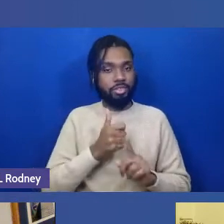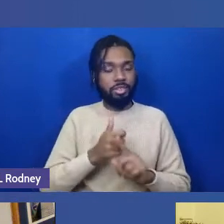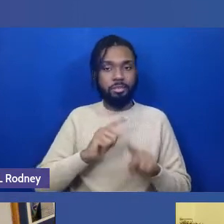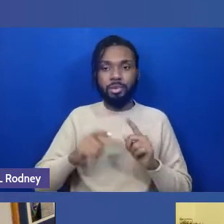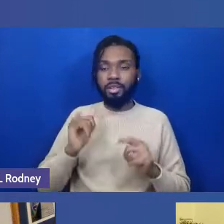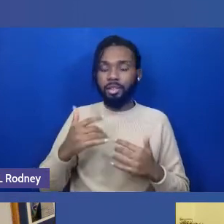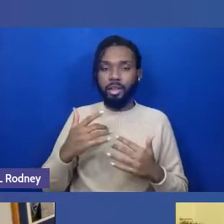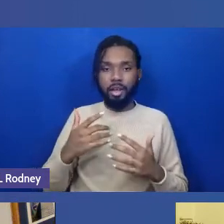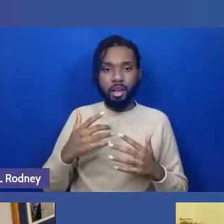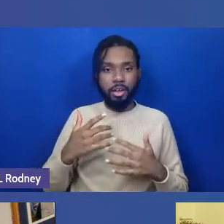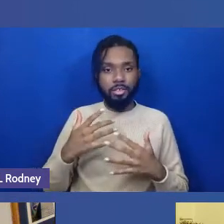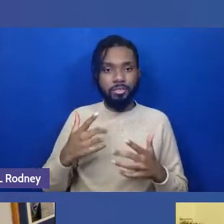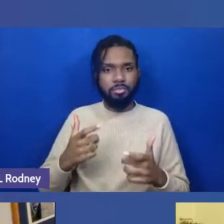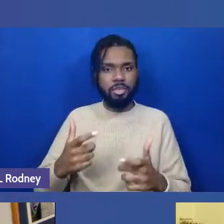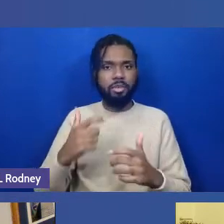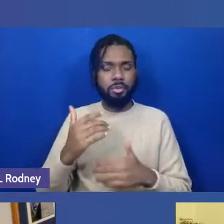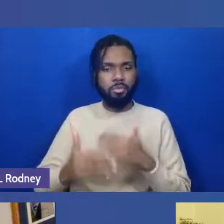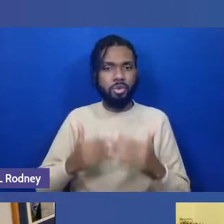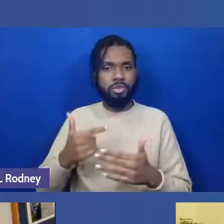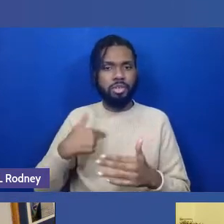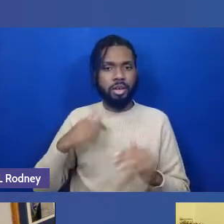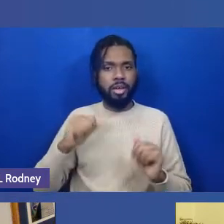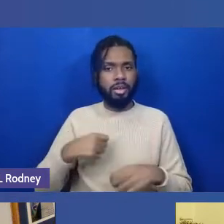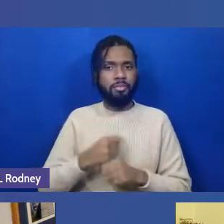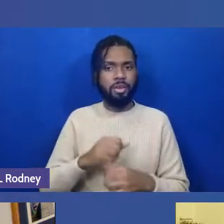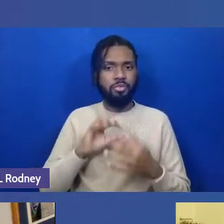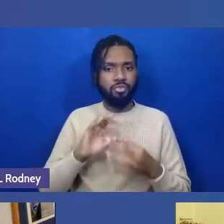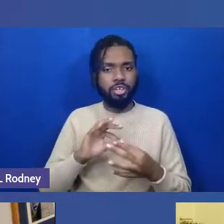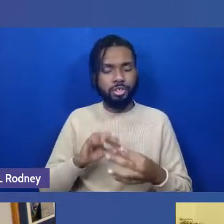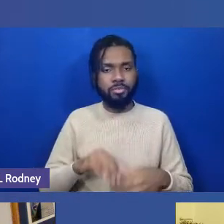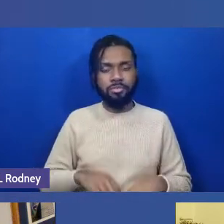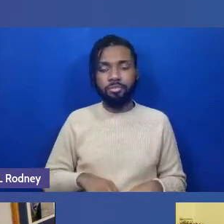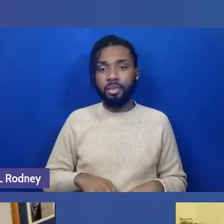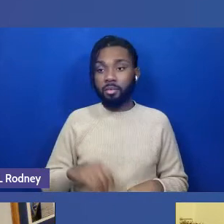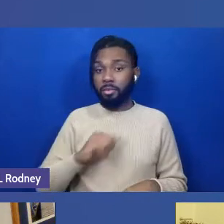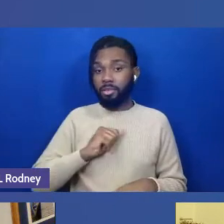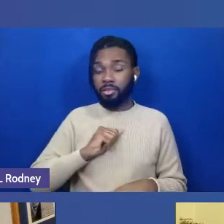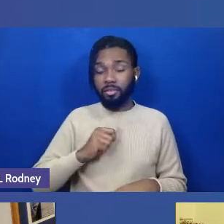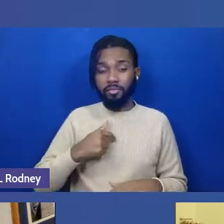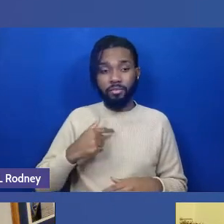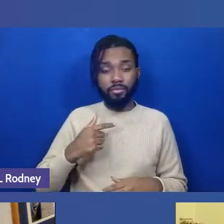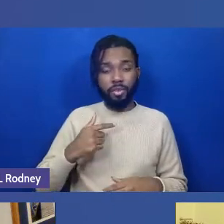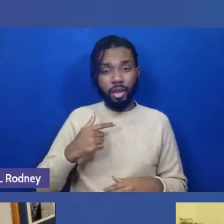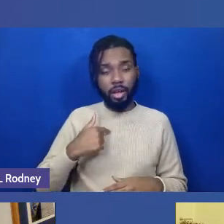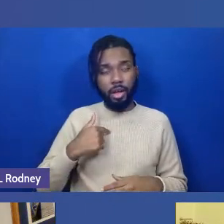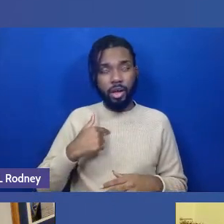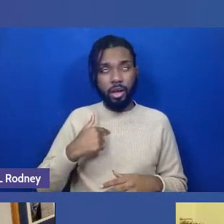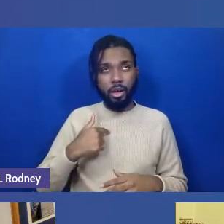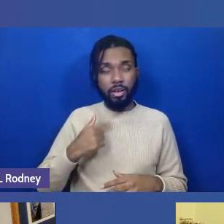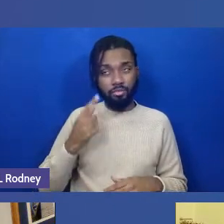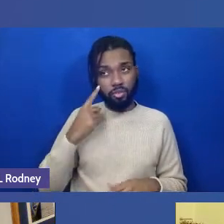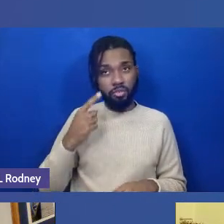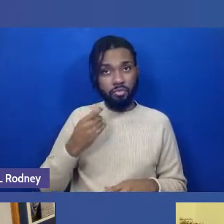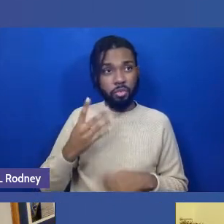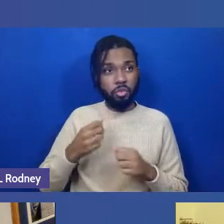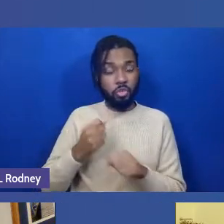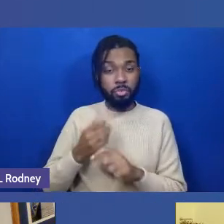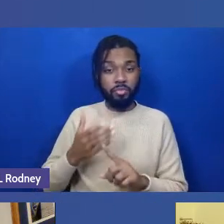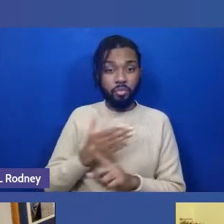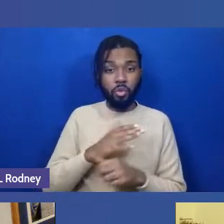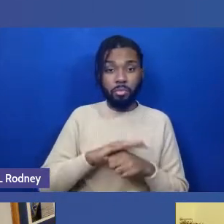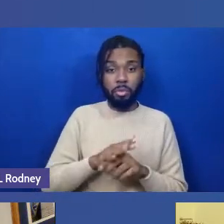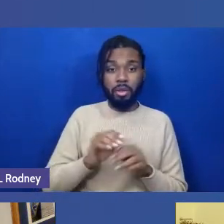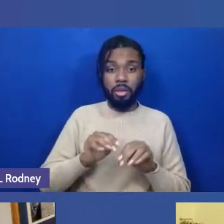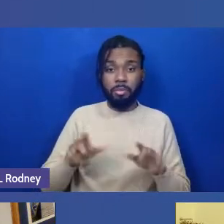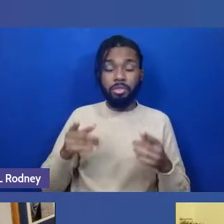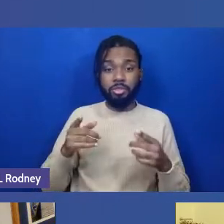make relationships and meet people. And I was someone who was actually like, for at least a couple years before the pandemic started, because I was in